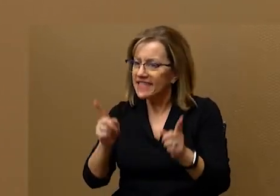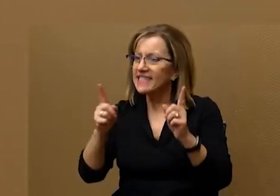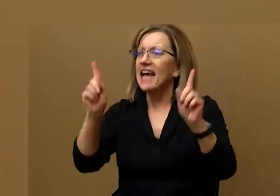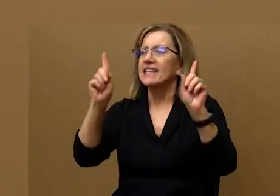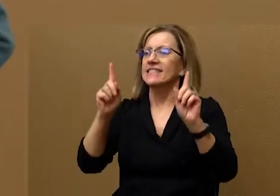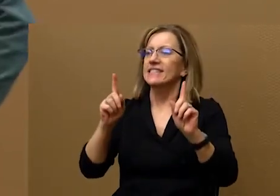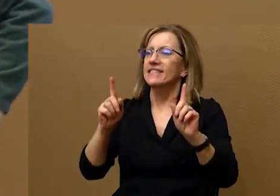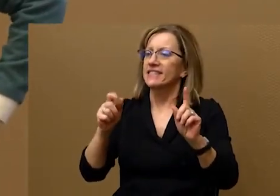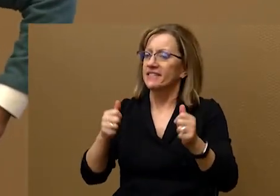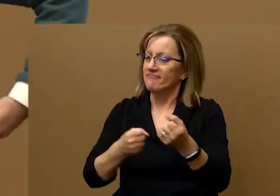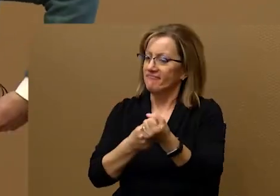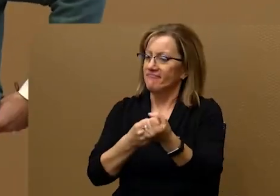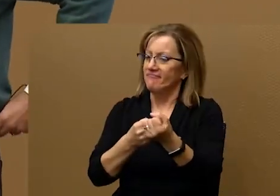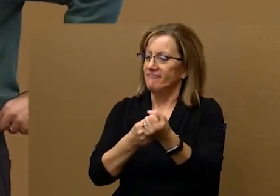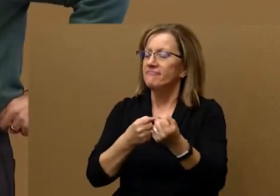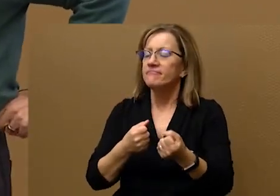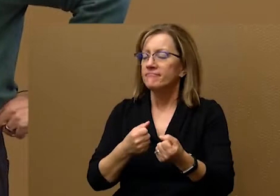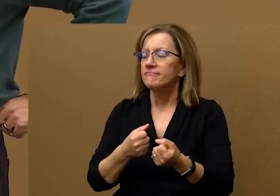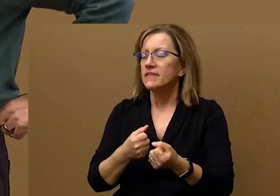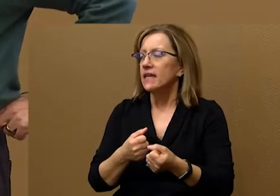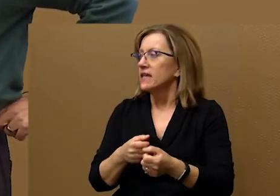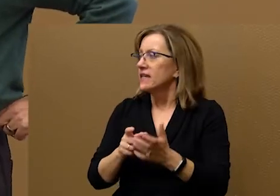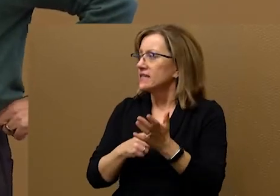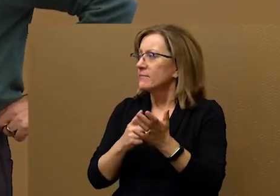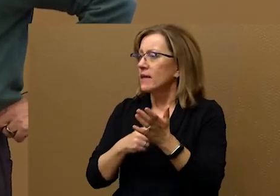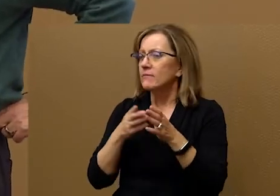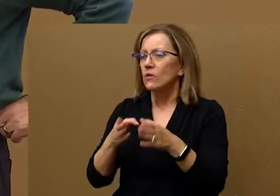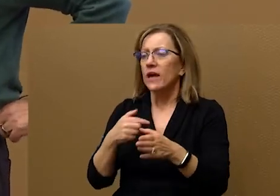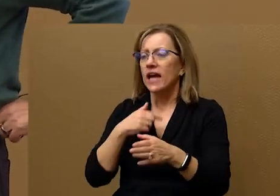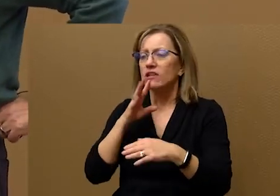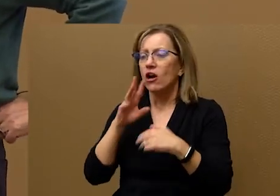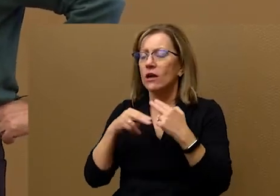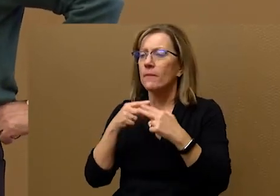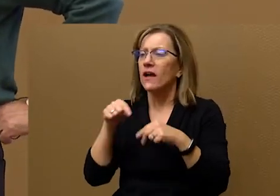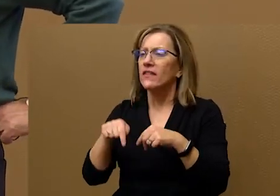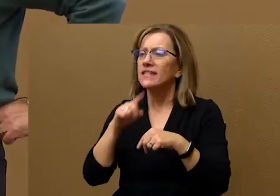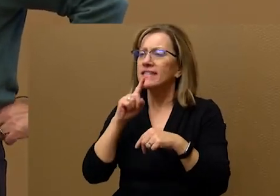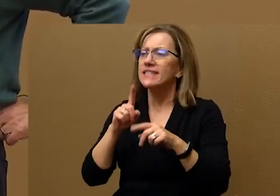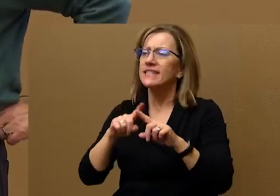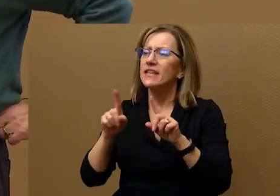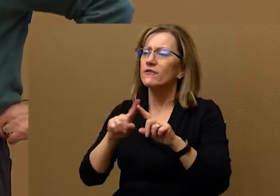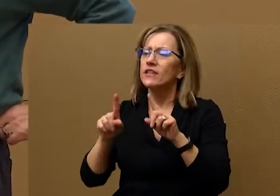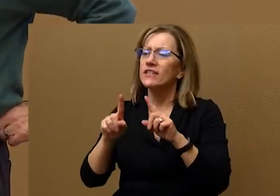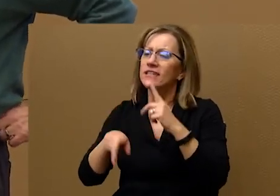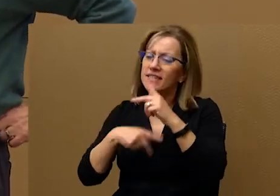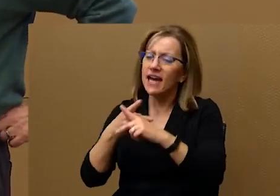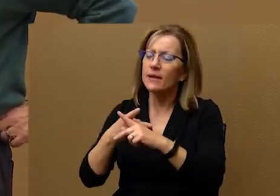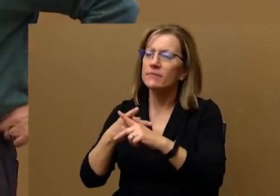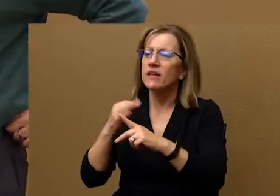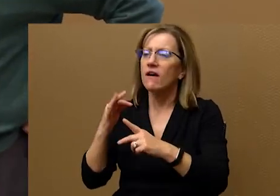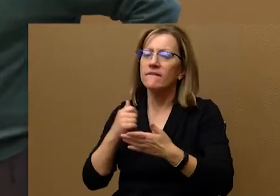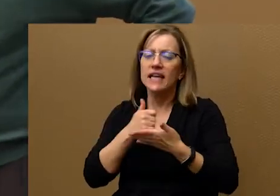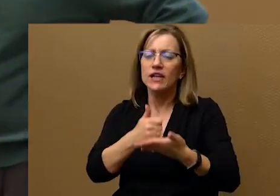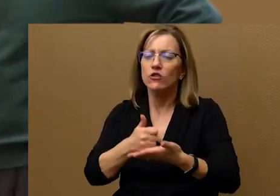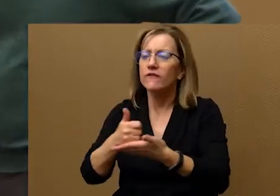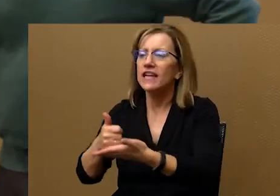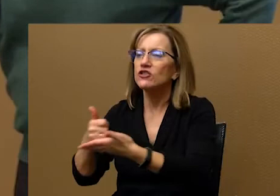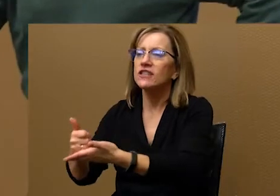so sometimes the way I talk about this is different kinds of interventions that have different levels of